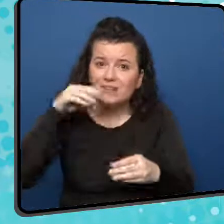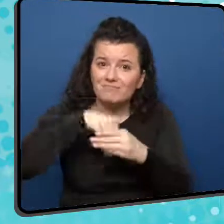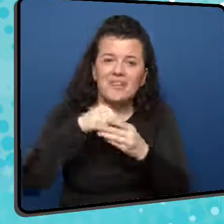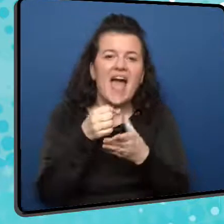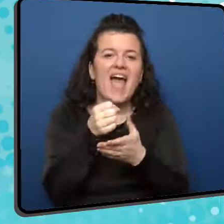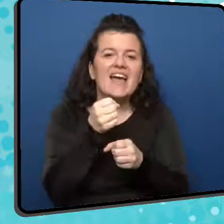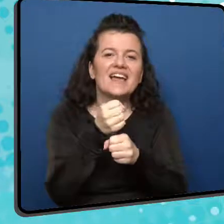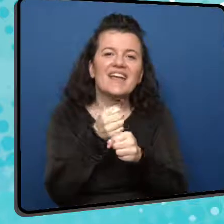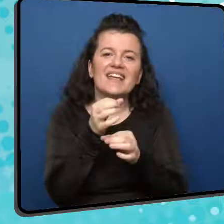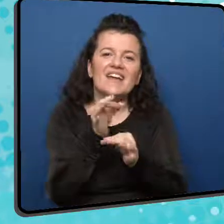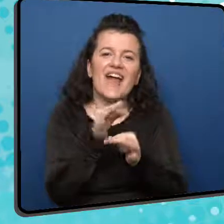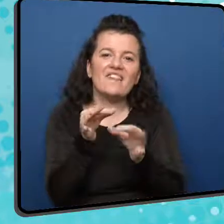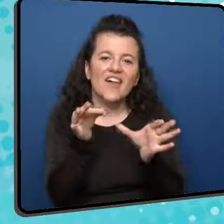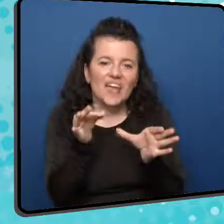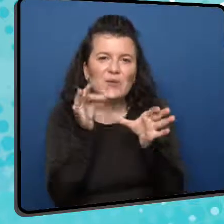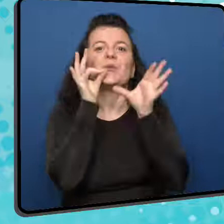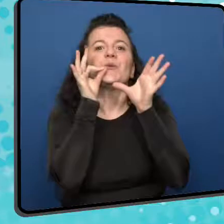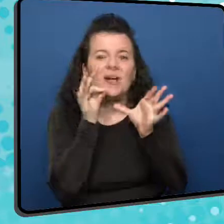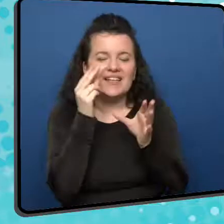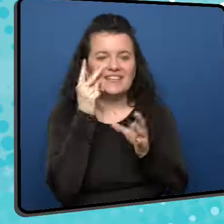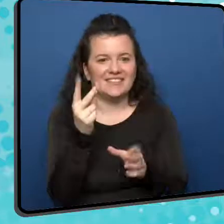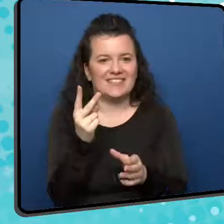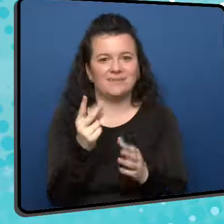can go to